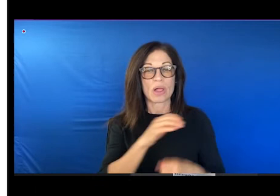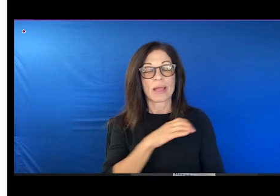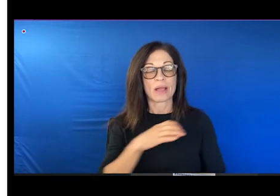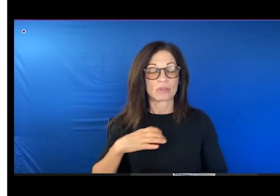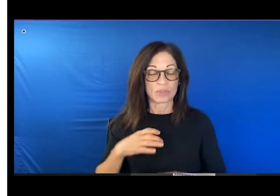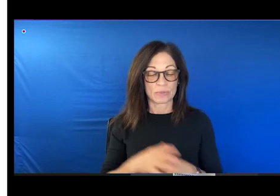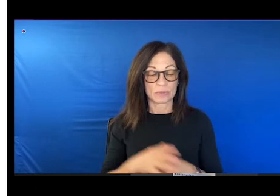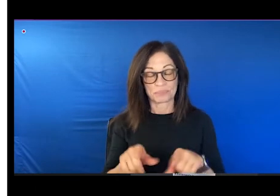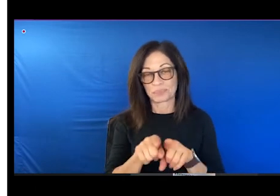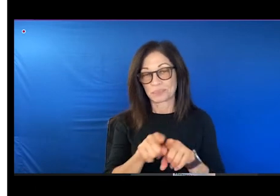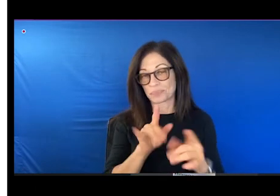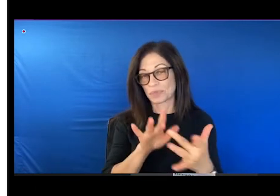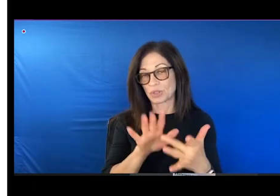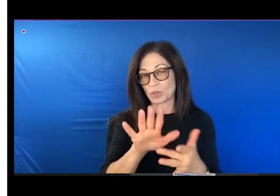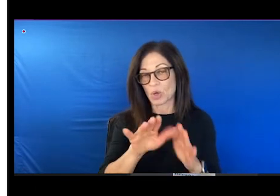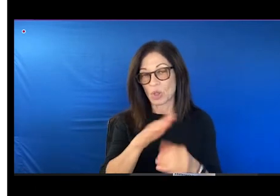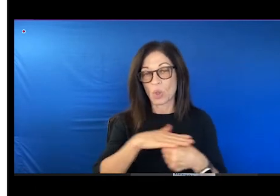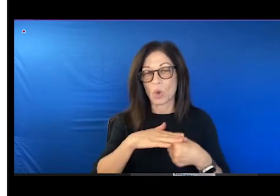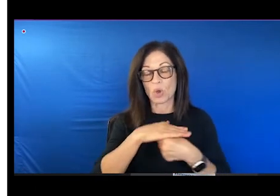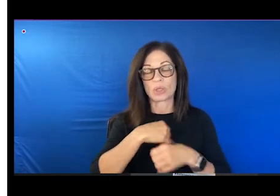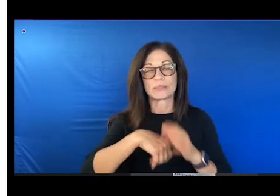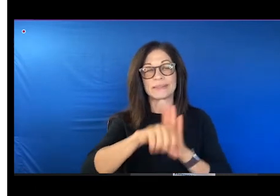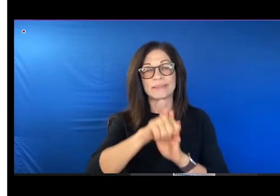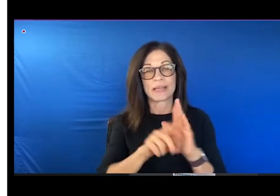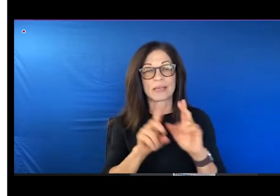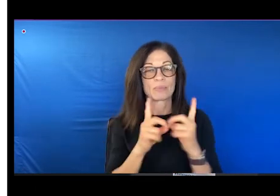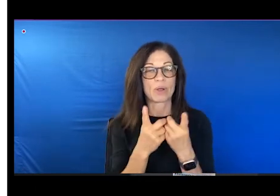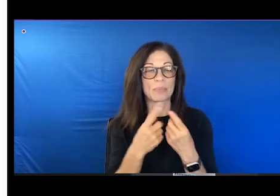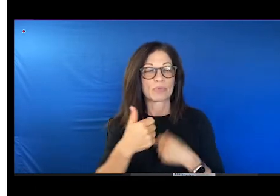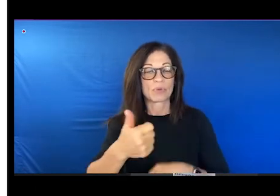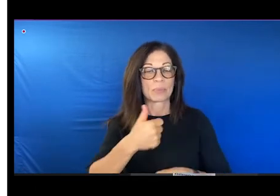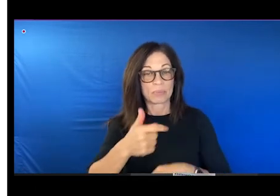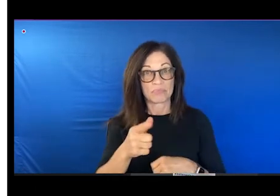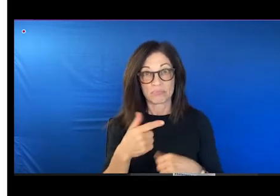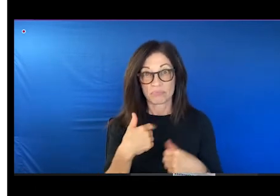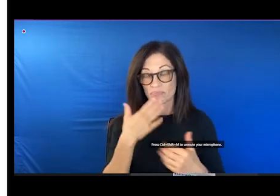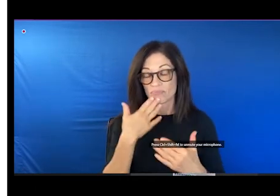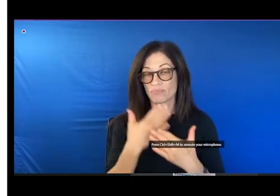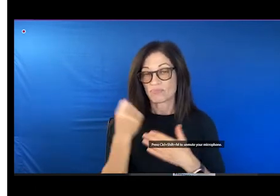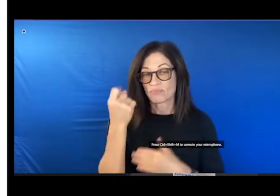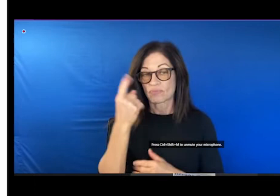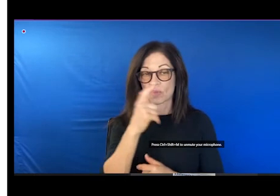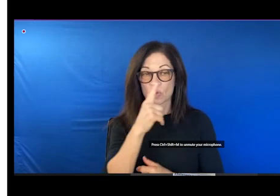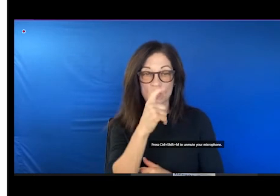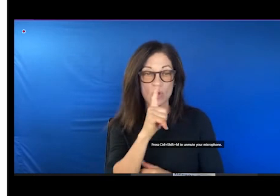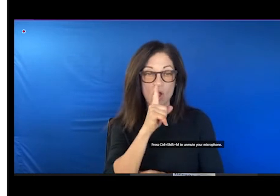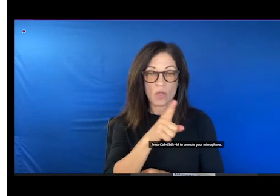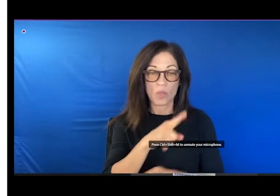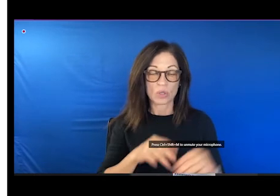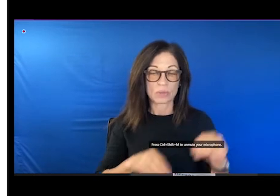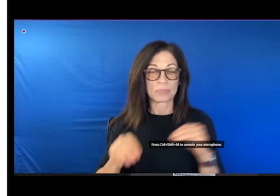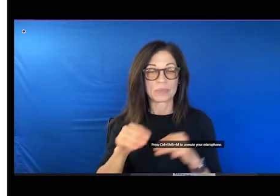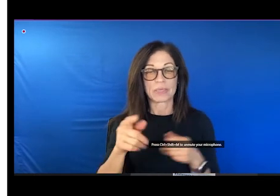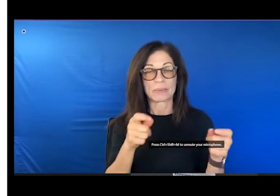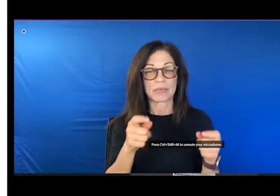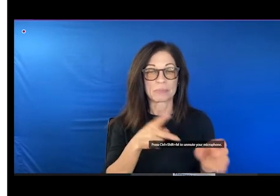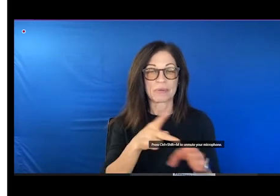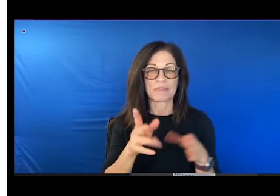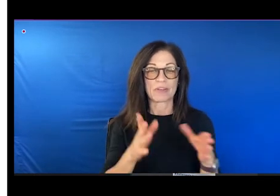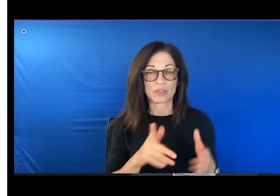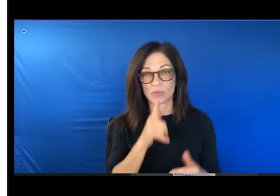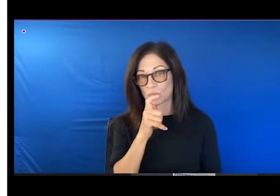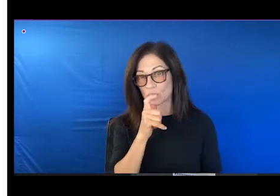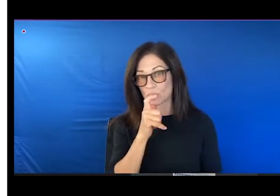regional council. Also contact your local state Department of Transportation. They would have a good understanding of who the